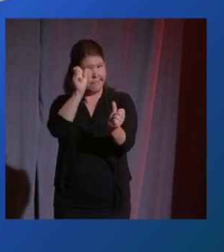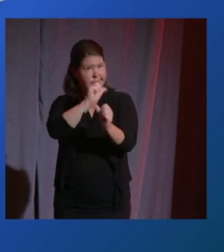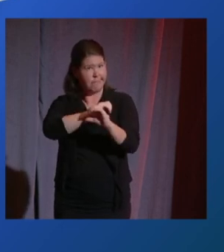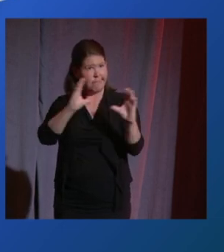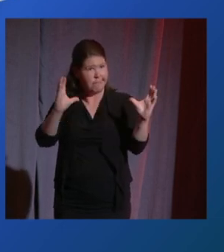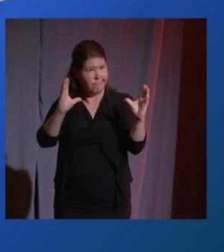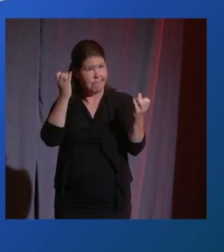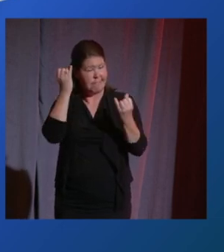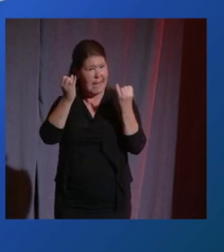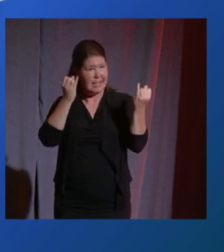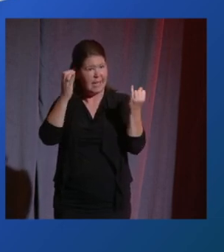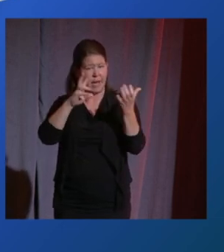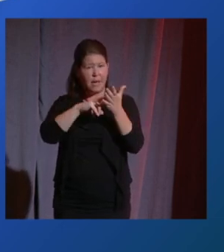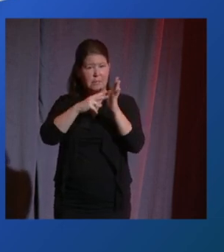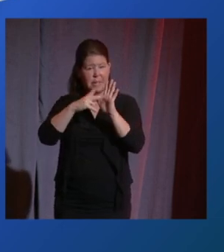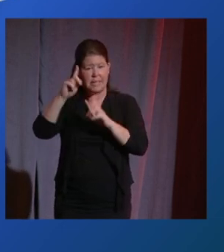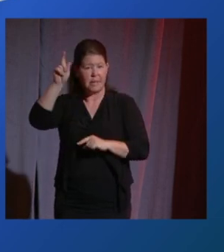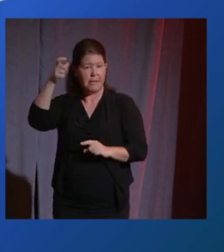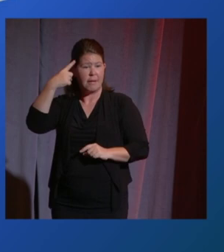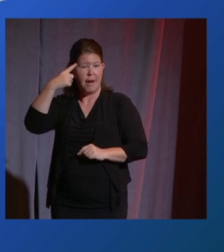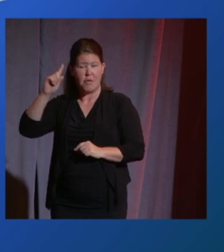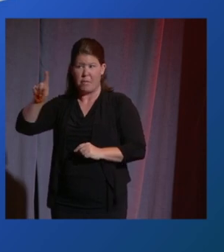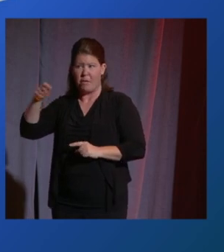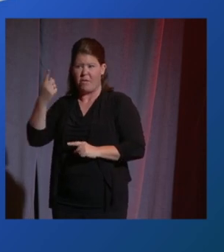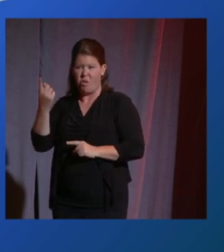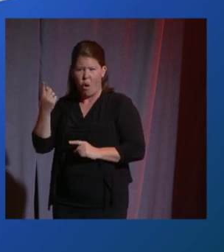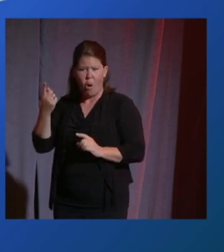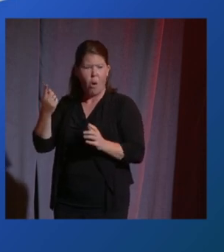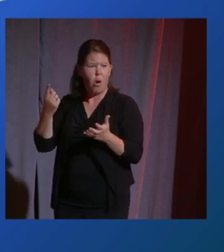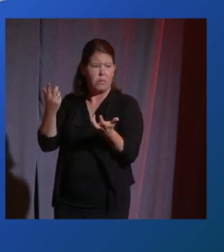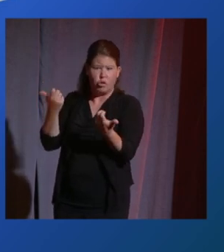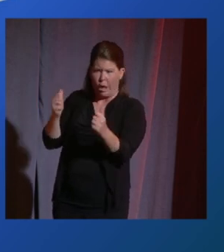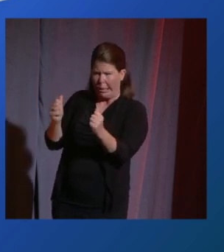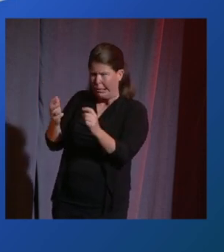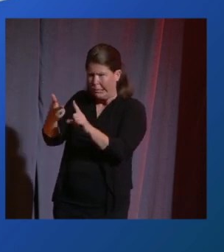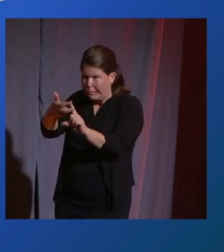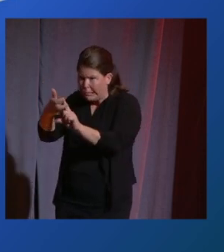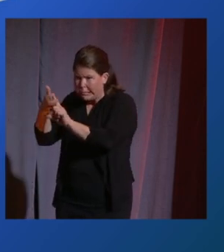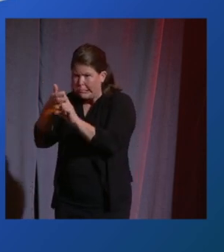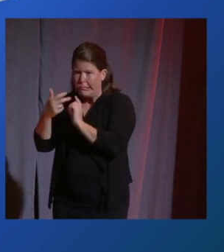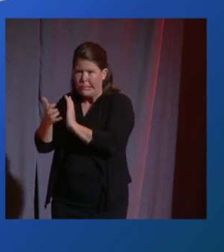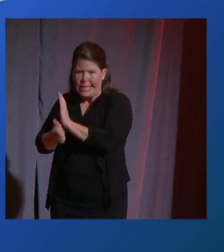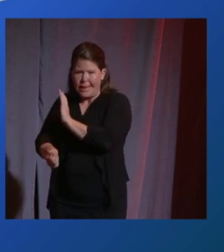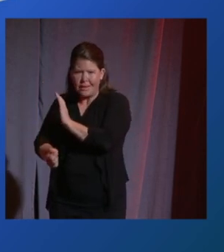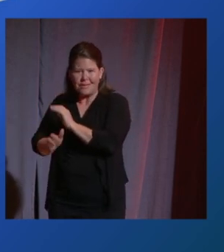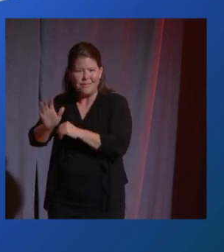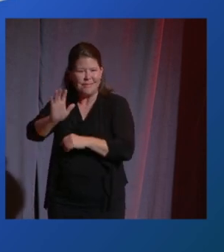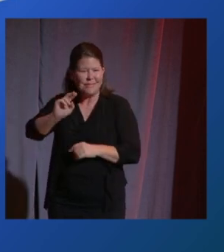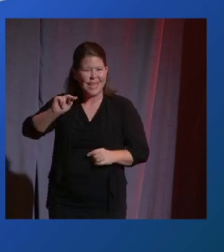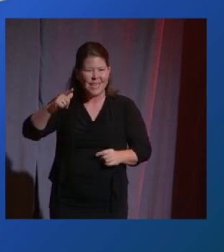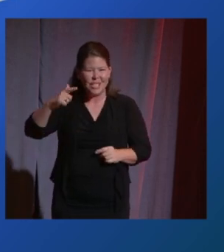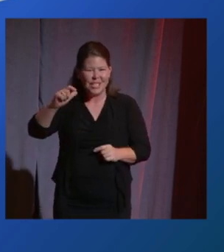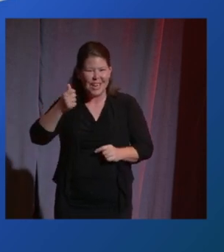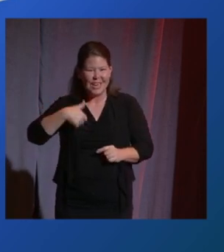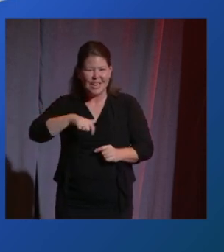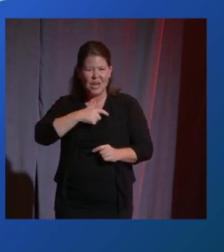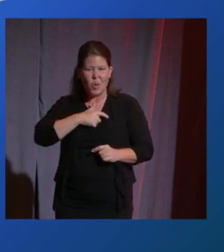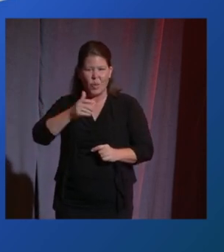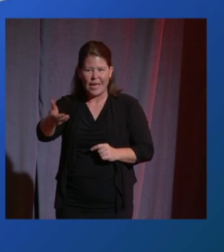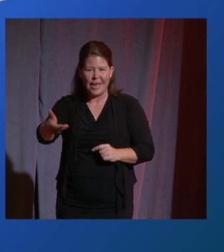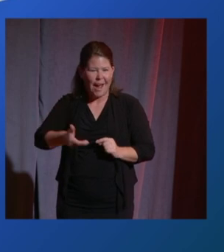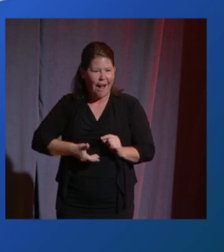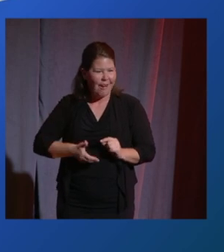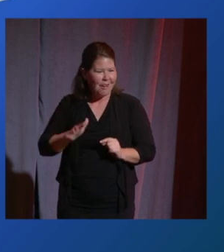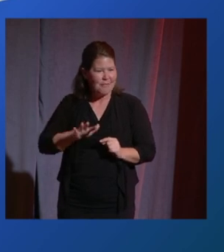government are we looking for talent as such at NGA we hired nearly 650 uh